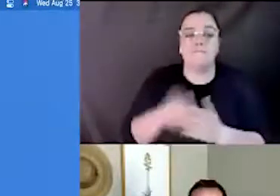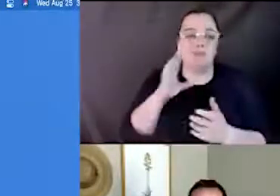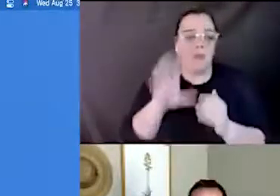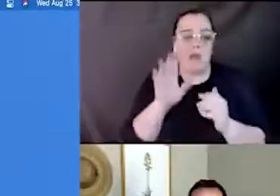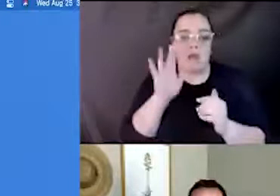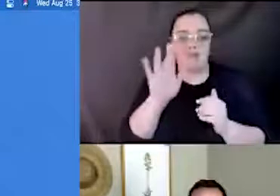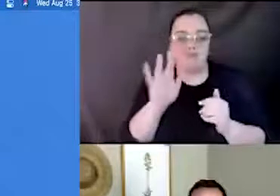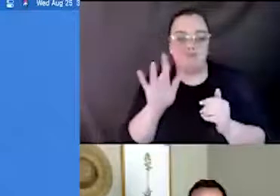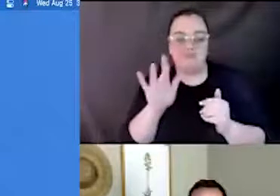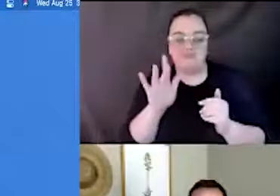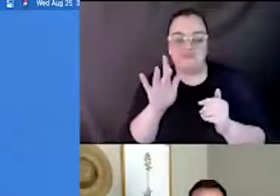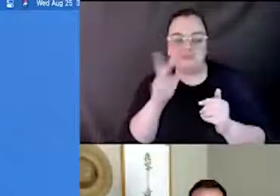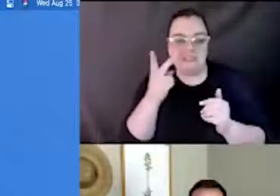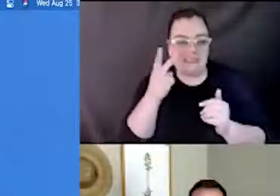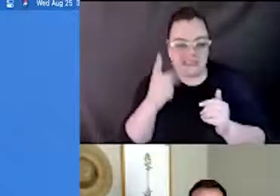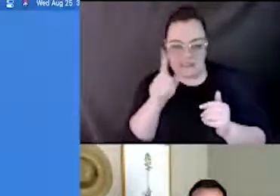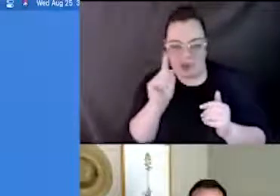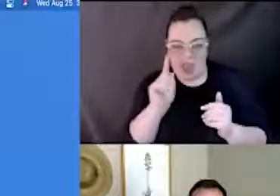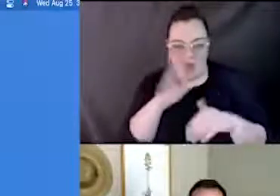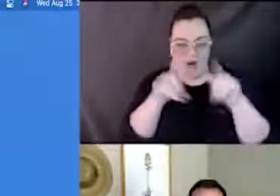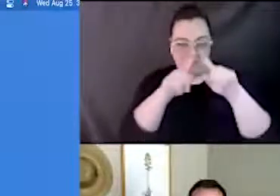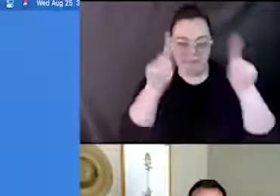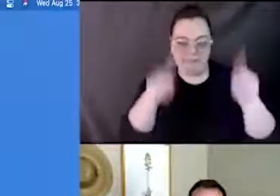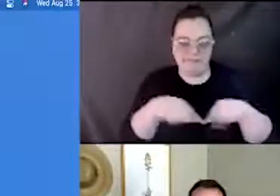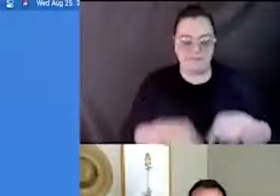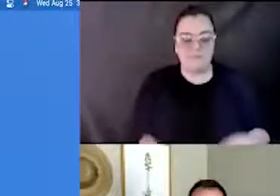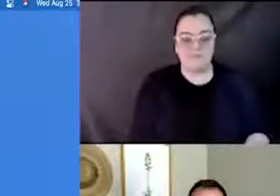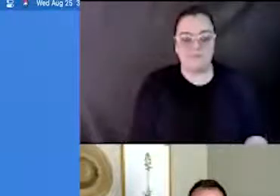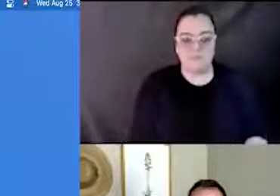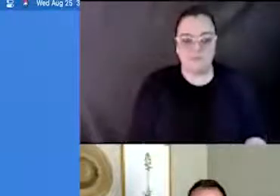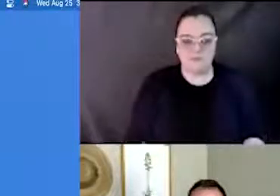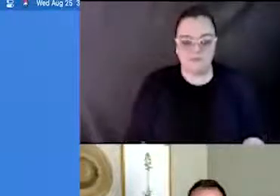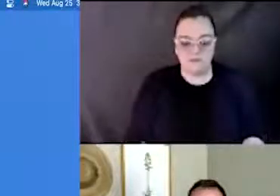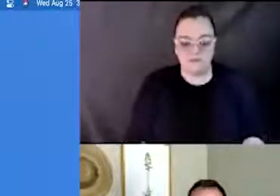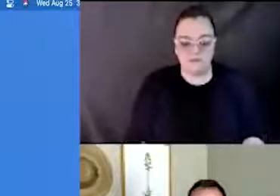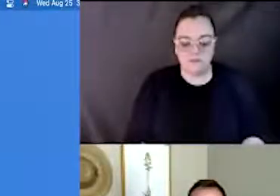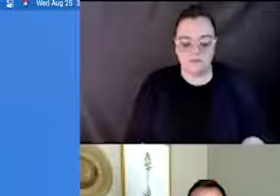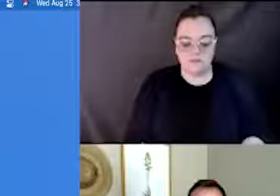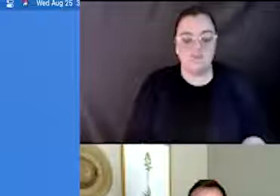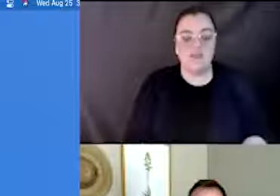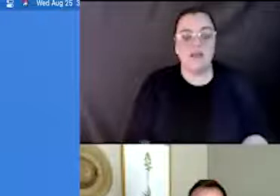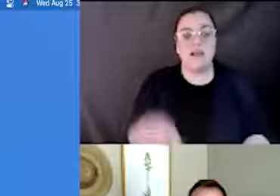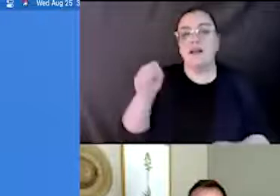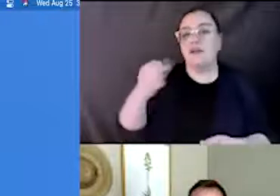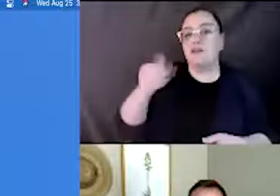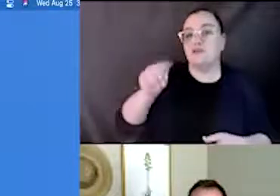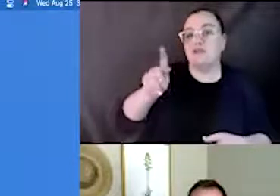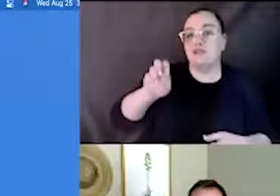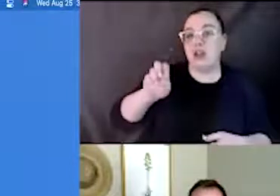text. You can kind of see where I am, and generally speaking. And I'm going to move my mouse around ShakeOut general social media